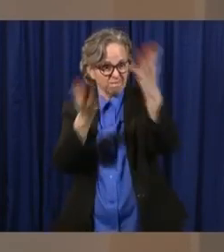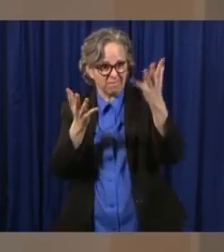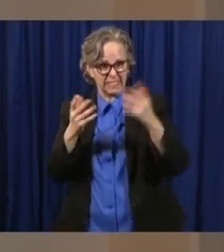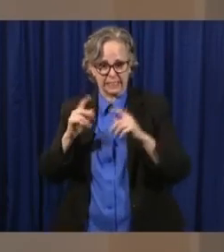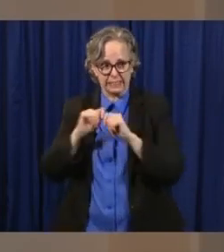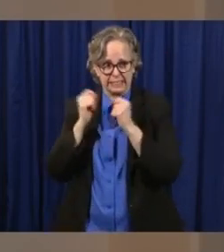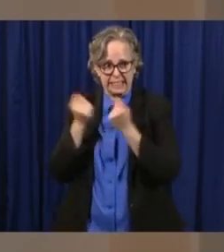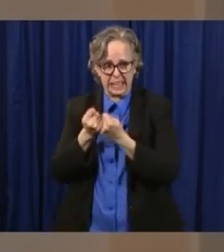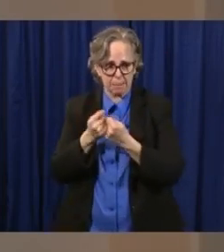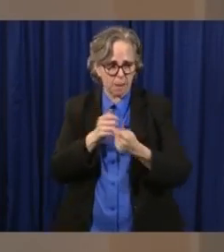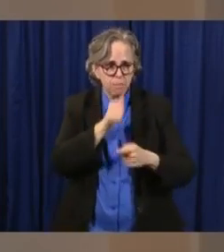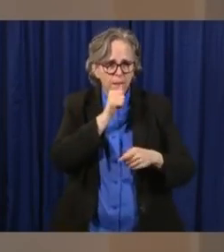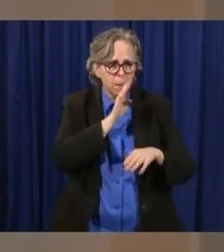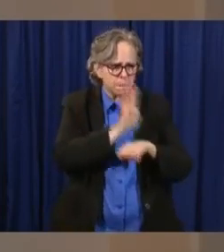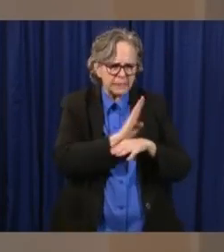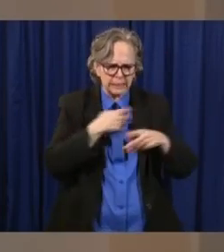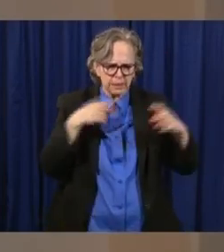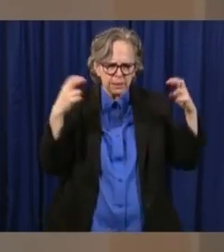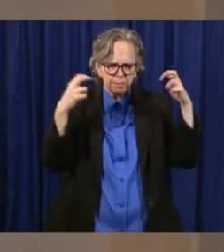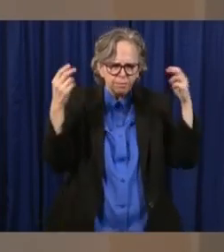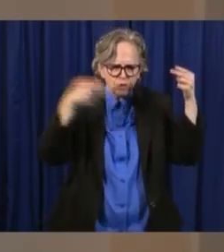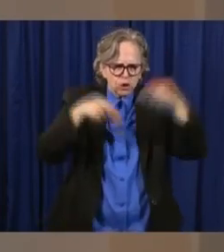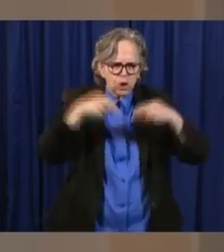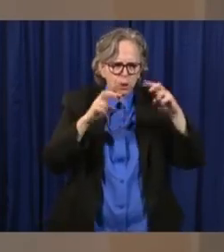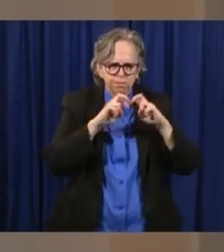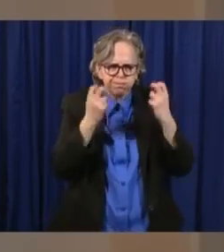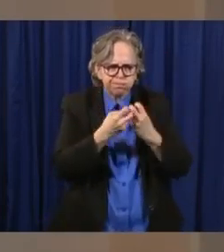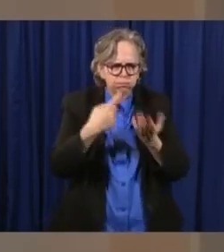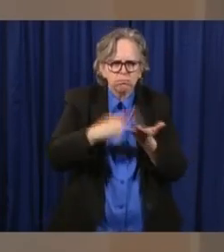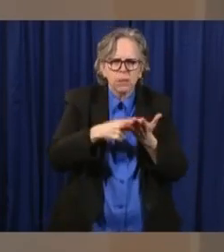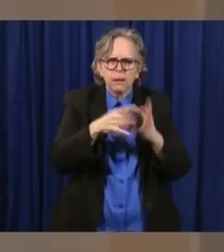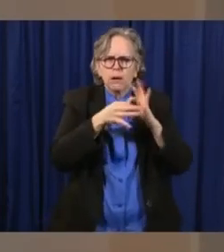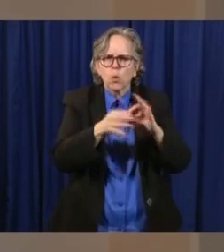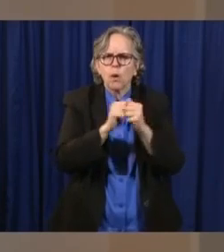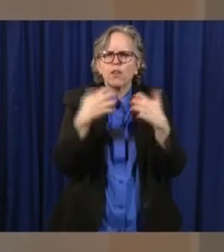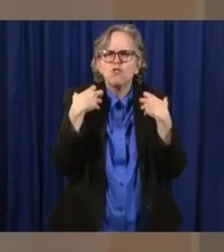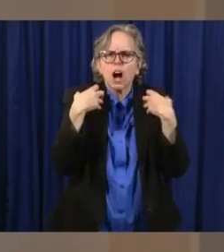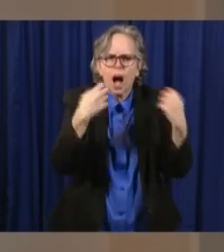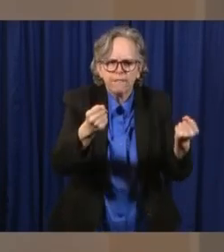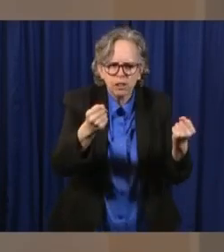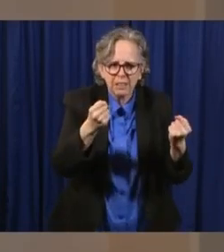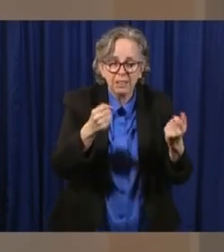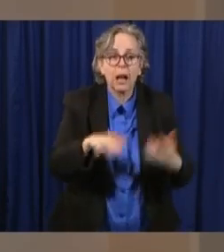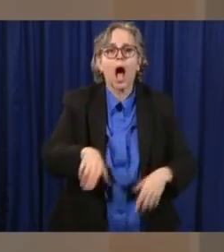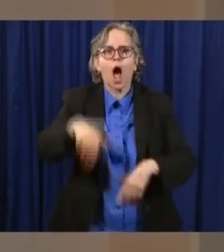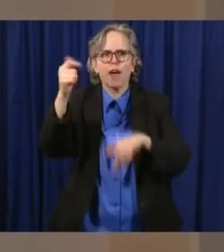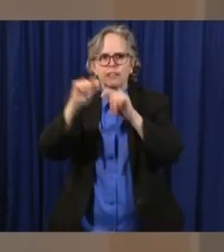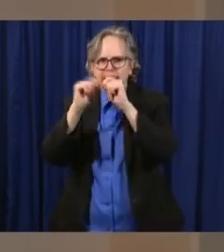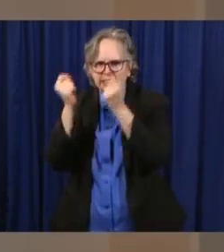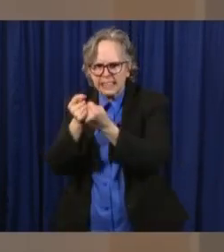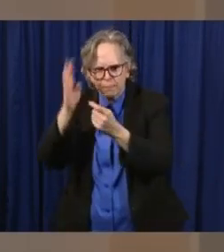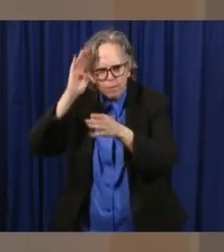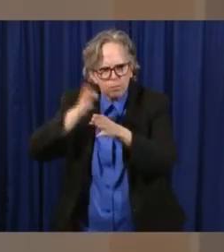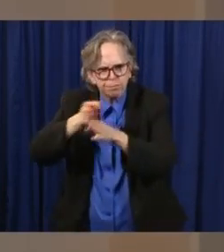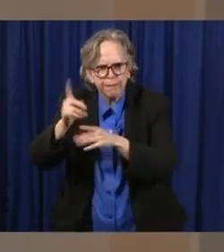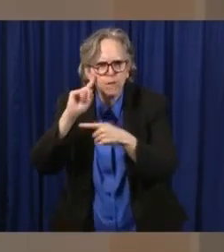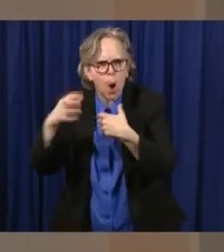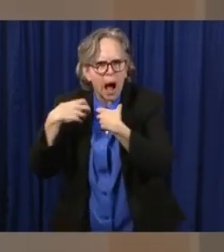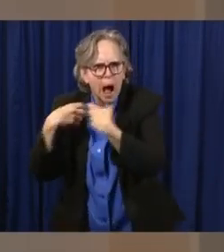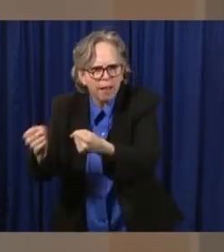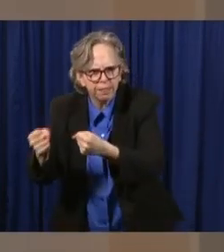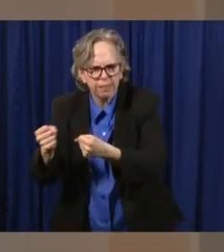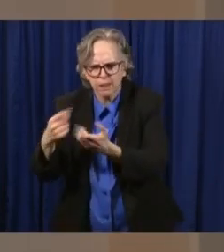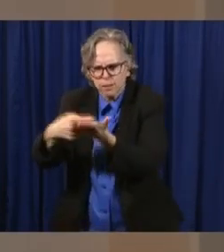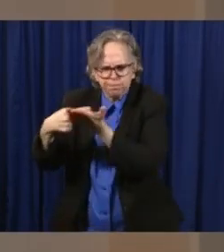have a staff of people in the health that are working on the health aspect of this, consulting medical professionals. We're not doing this in isolation. We